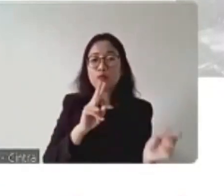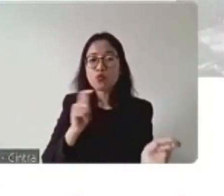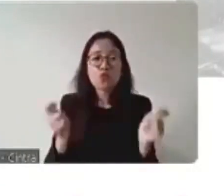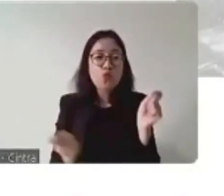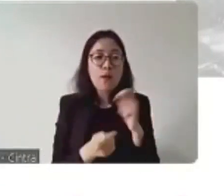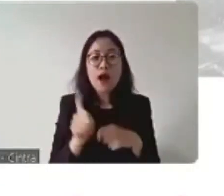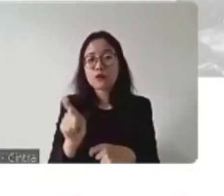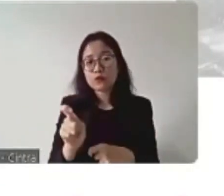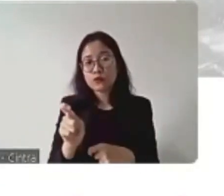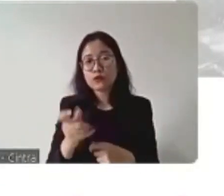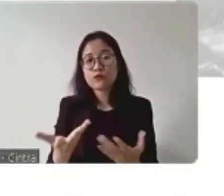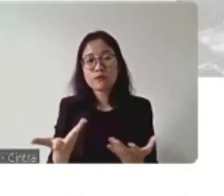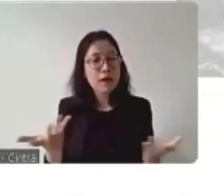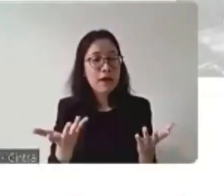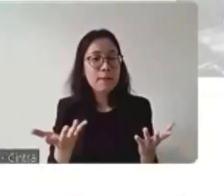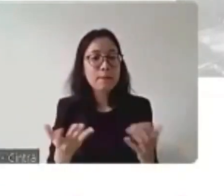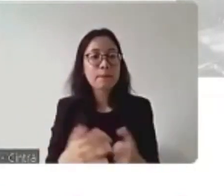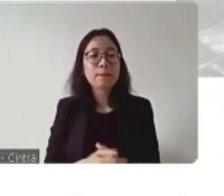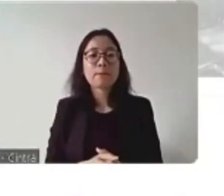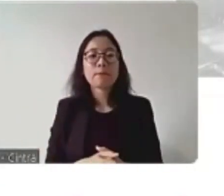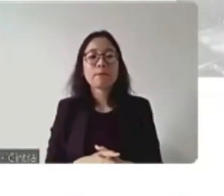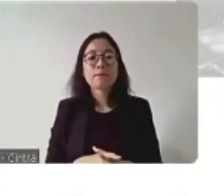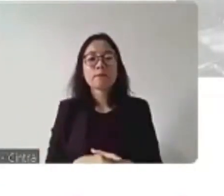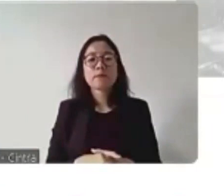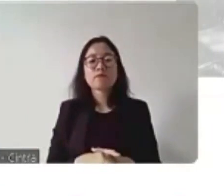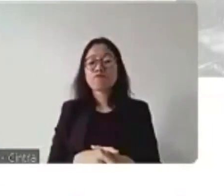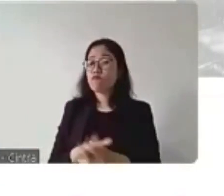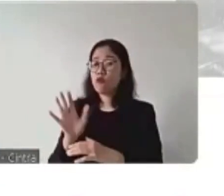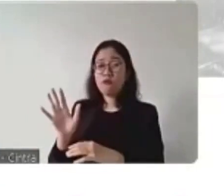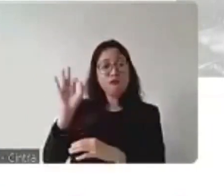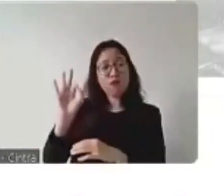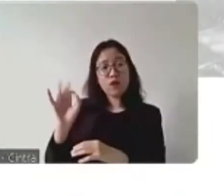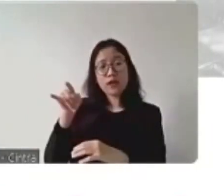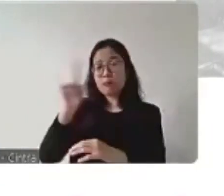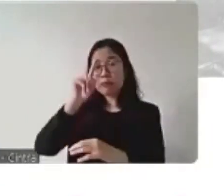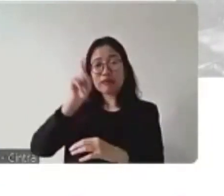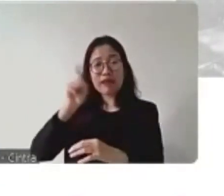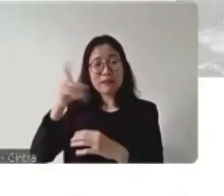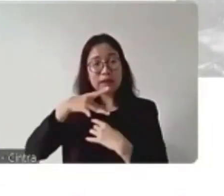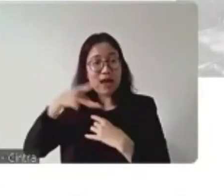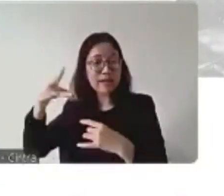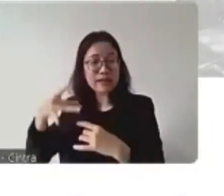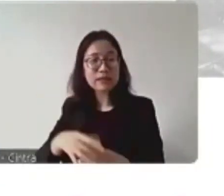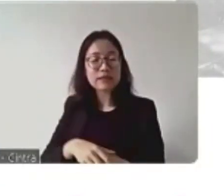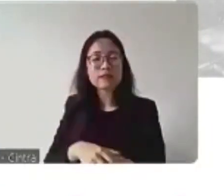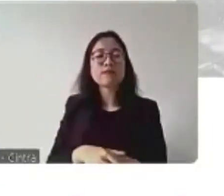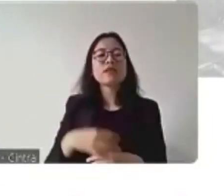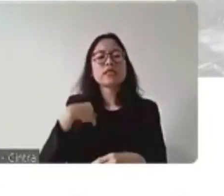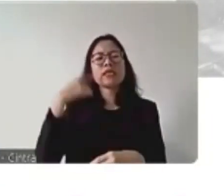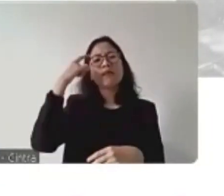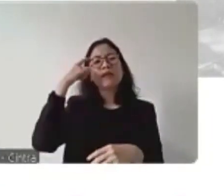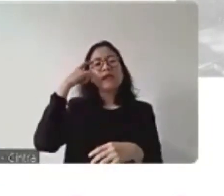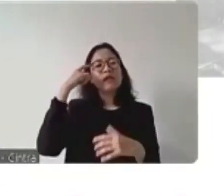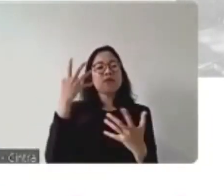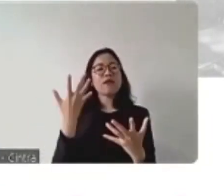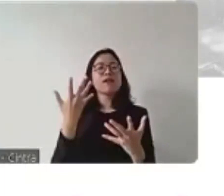Okay, that's an interesting question. So I think, if you go back and try to think about those changes that are